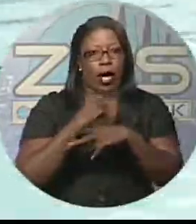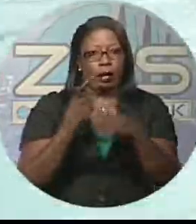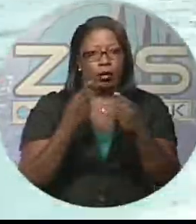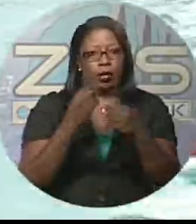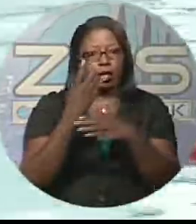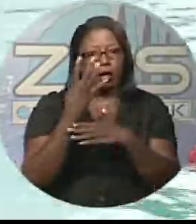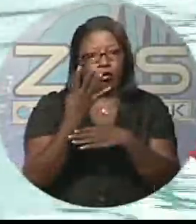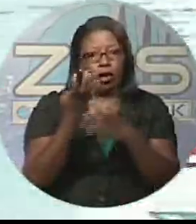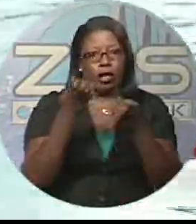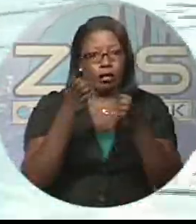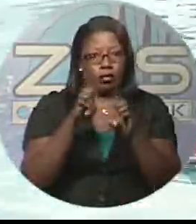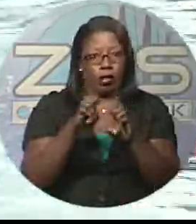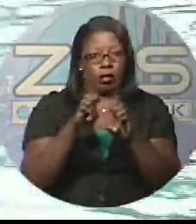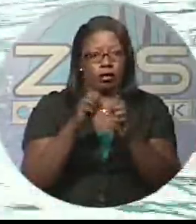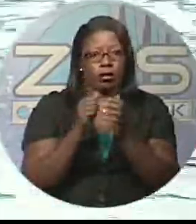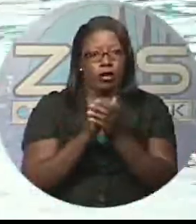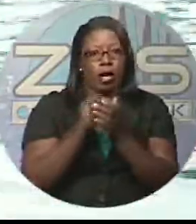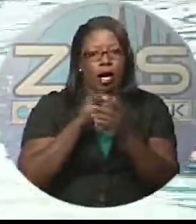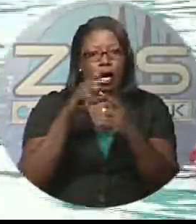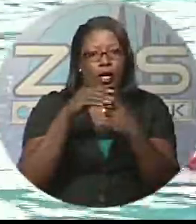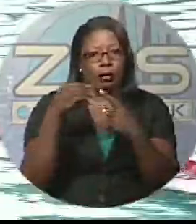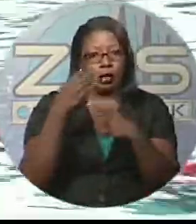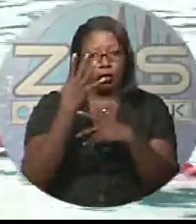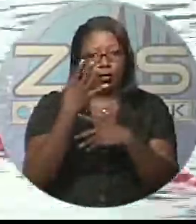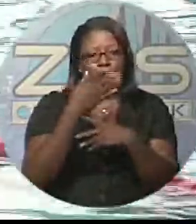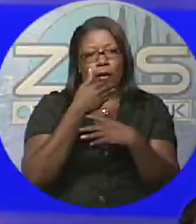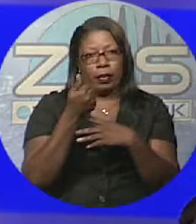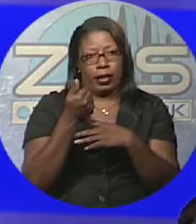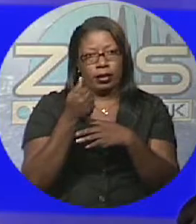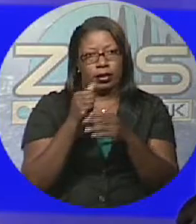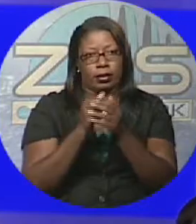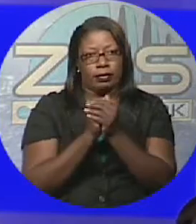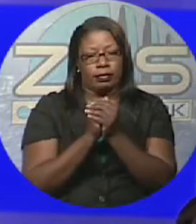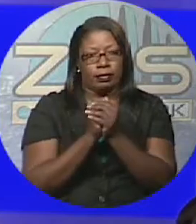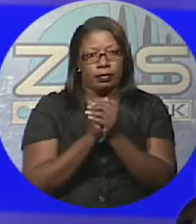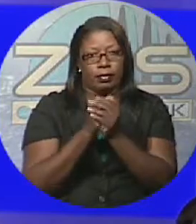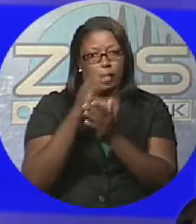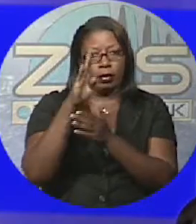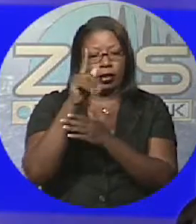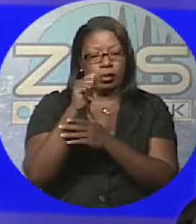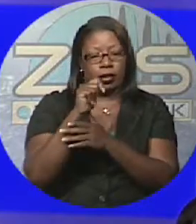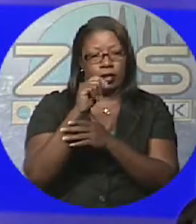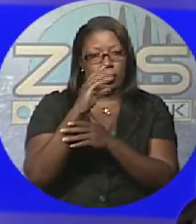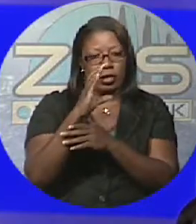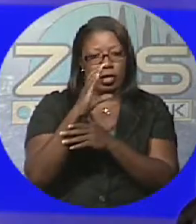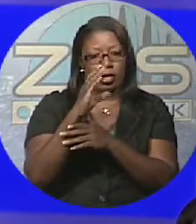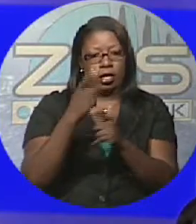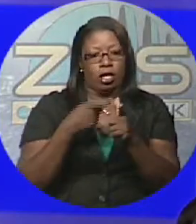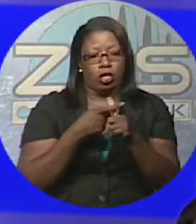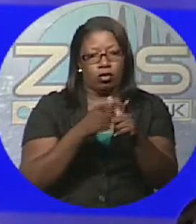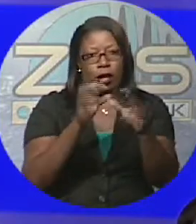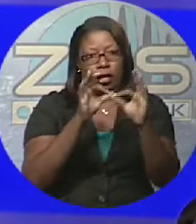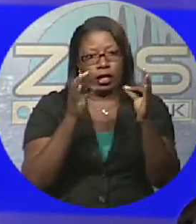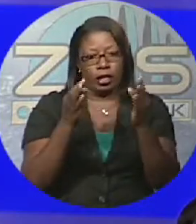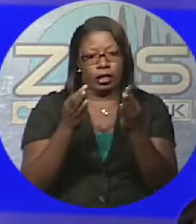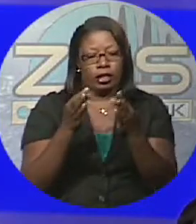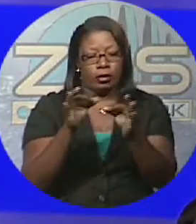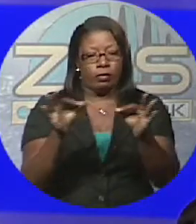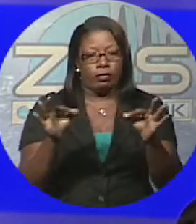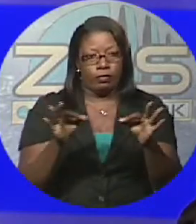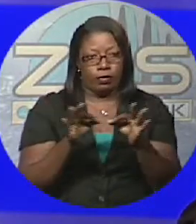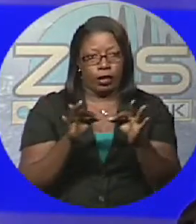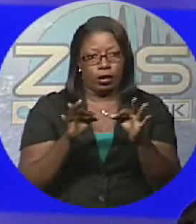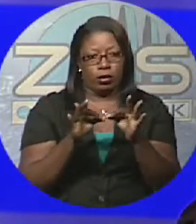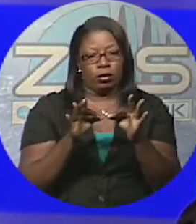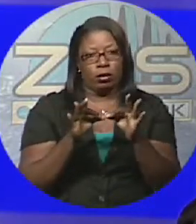but I chose the 4 best events to do, so hopefully I'll do well. The BTC National Track and Field Championships will get underway on